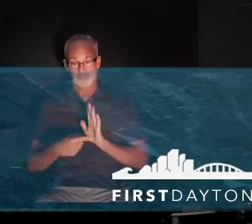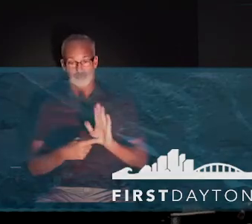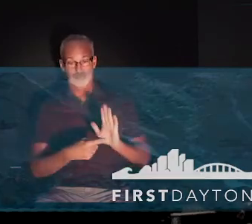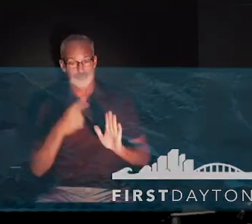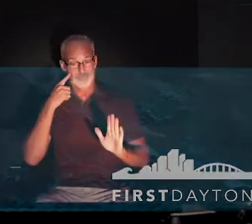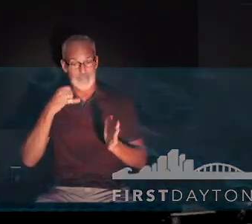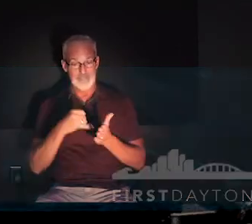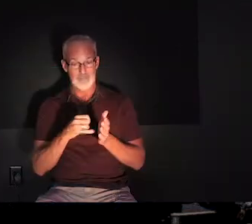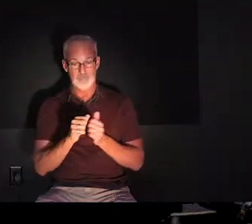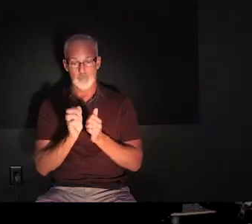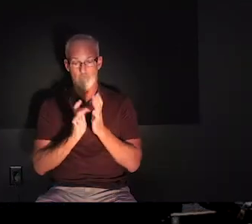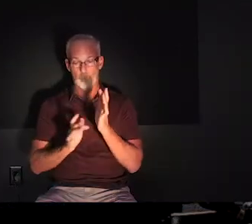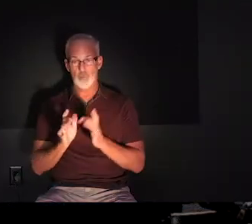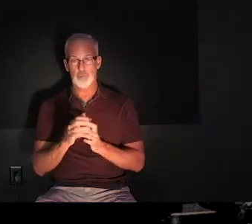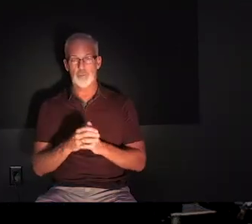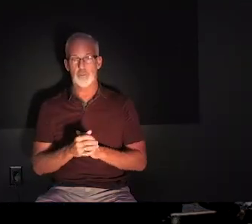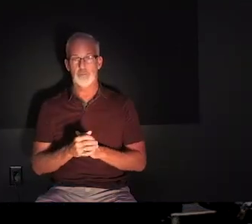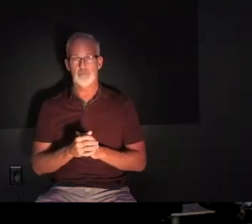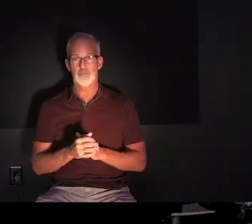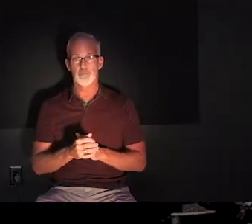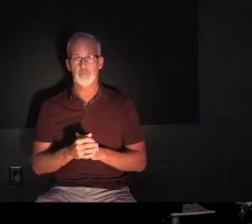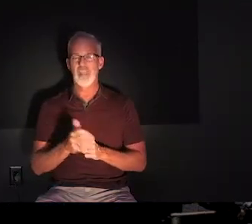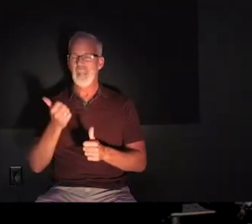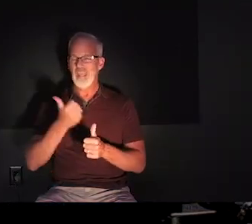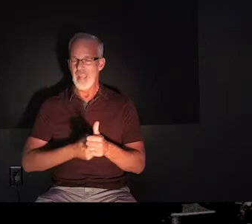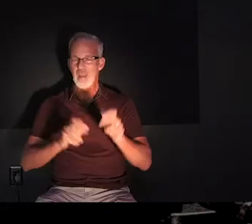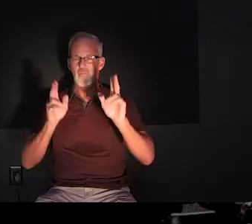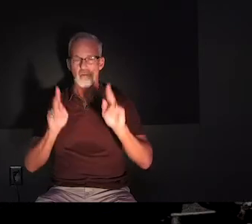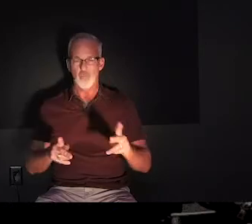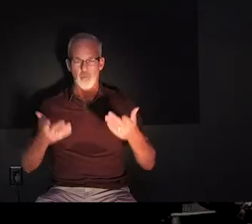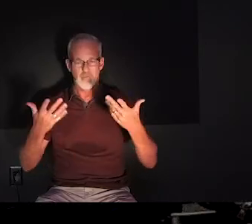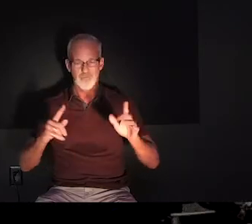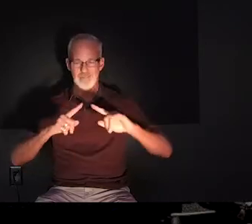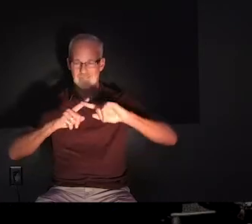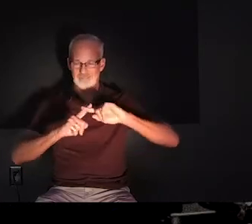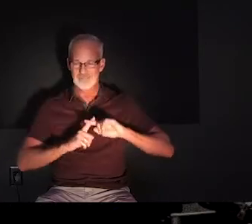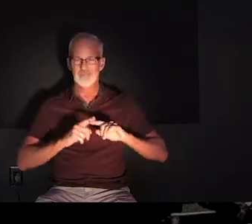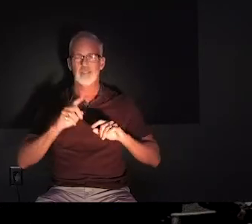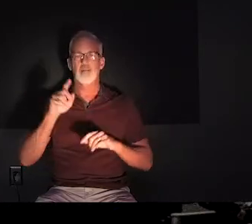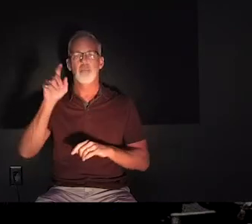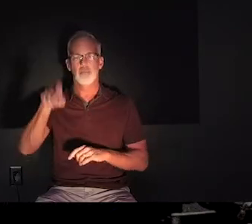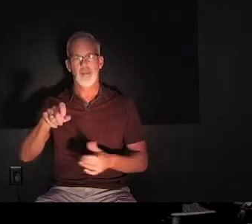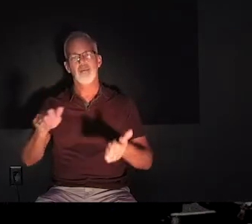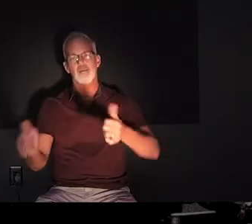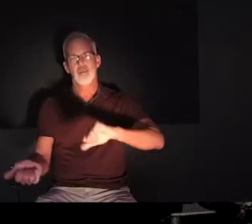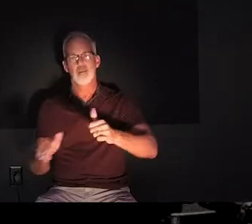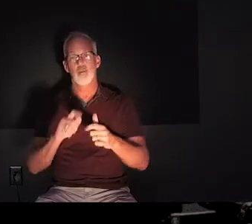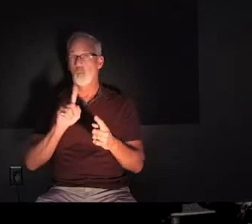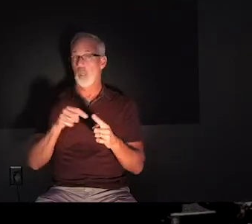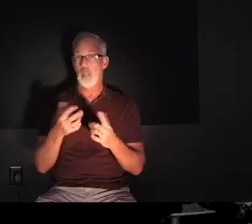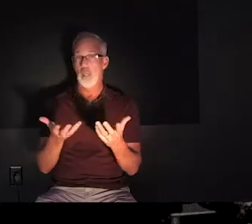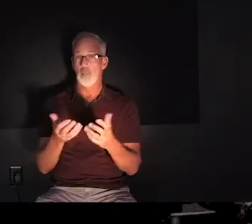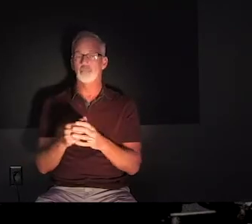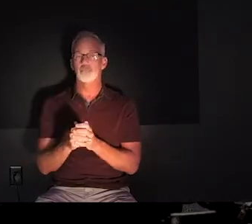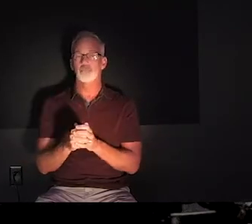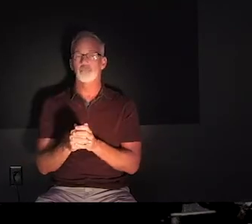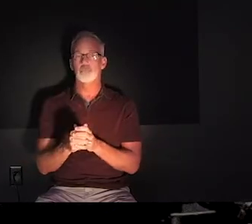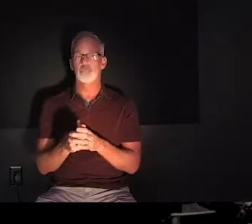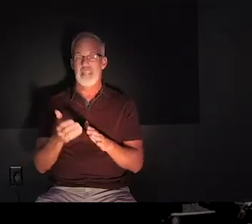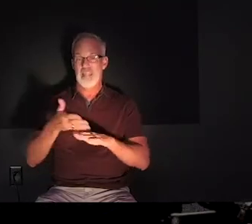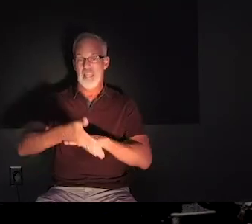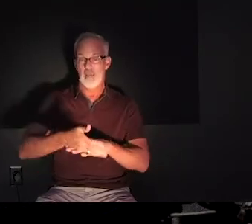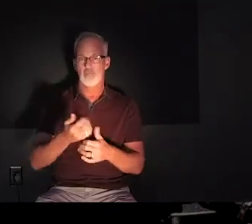Who? Every Christ follower. When? After we